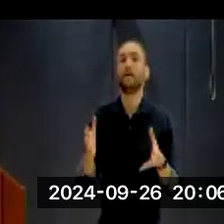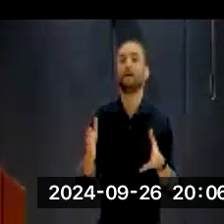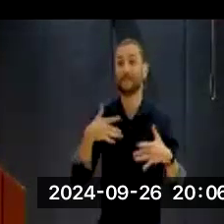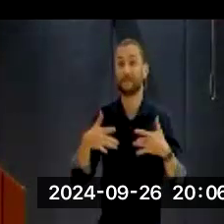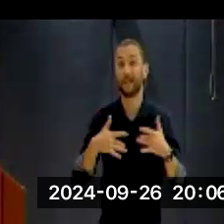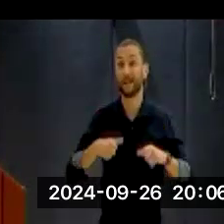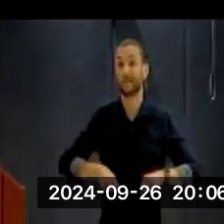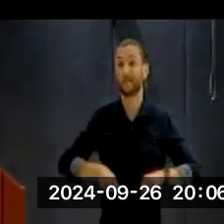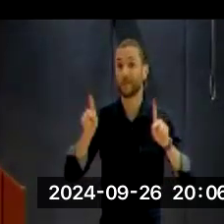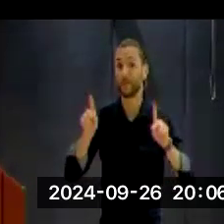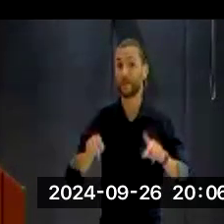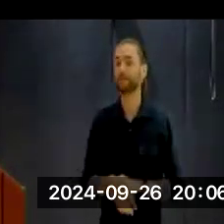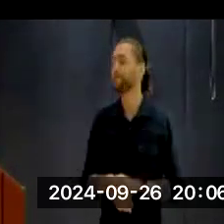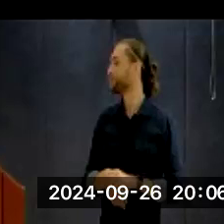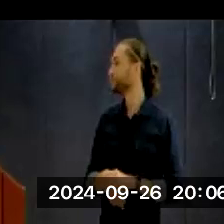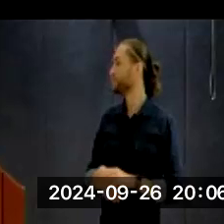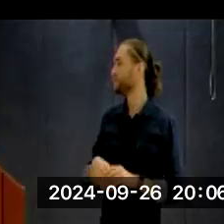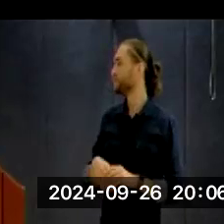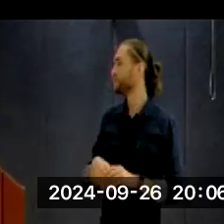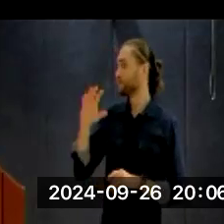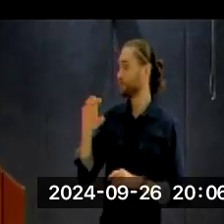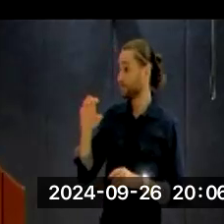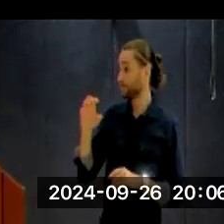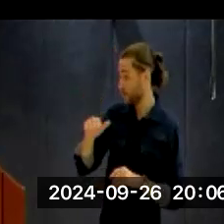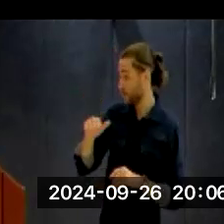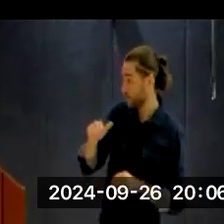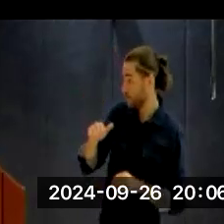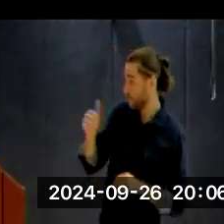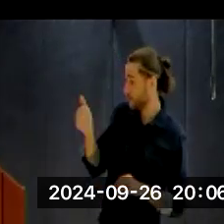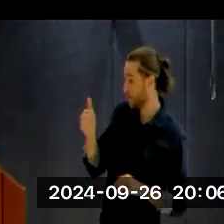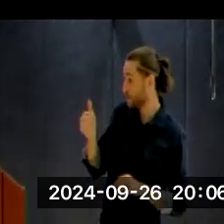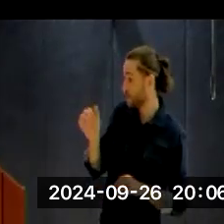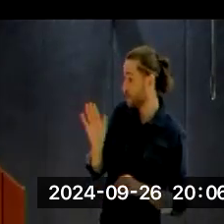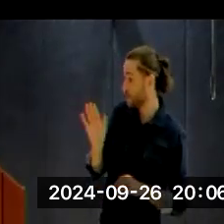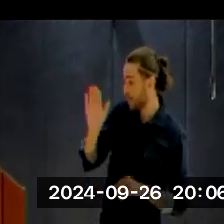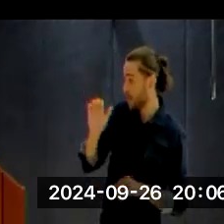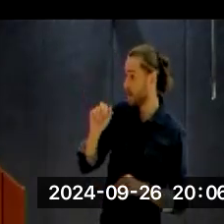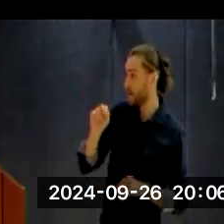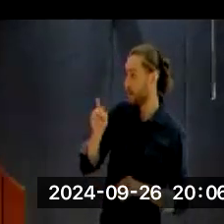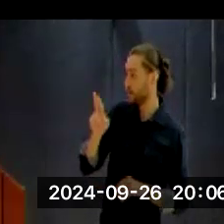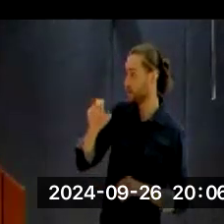opportunity. Thank you. Anyone else? Yes, go ahead.